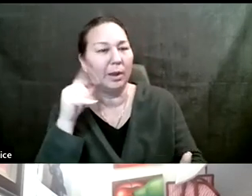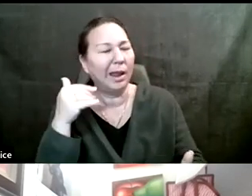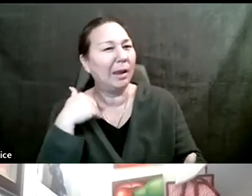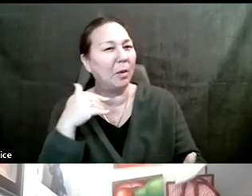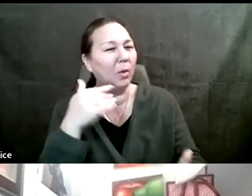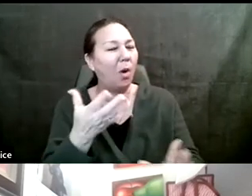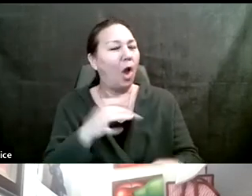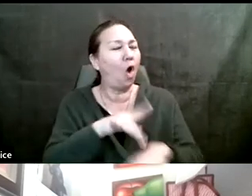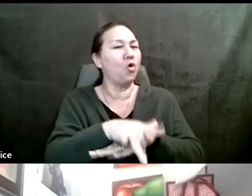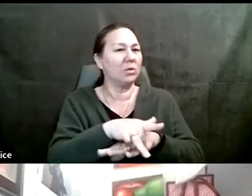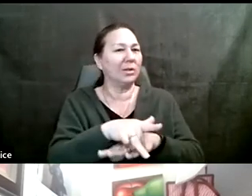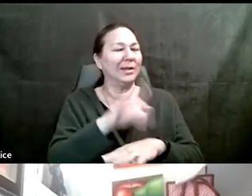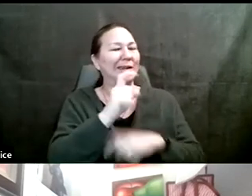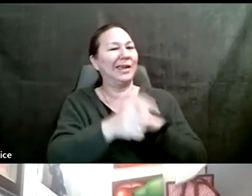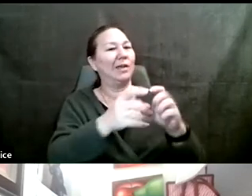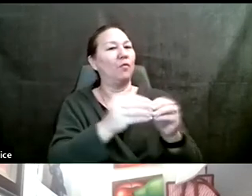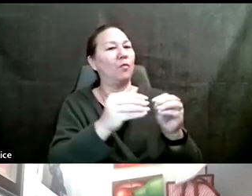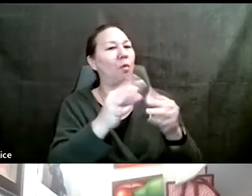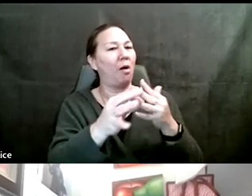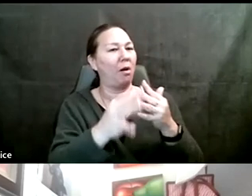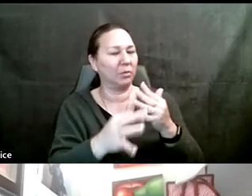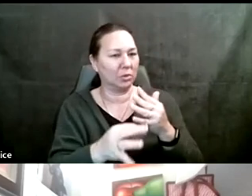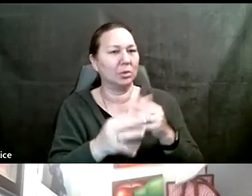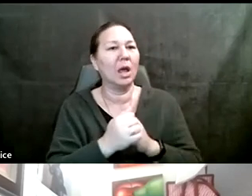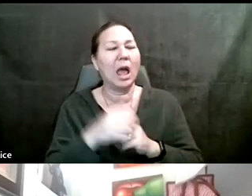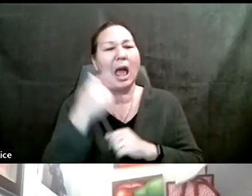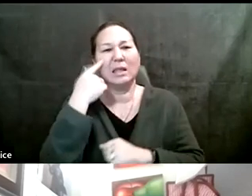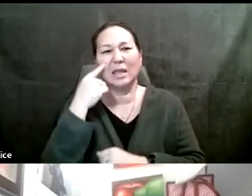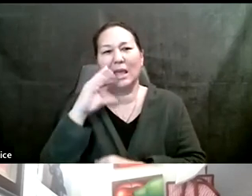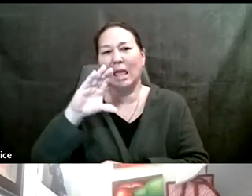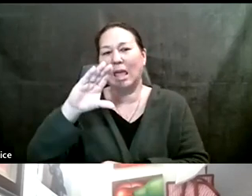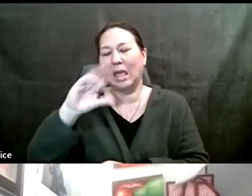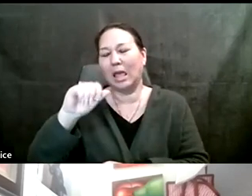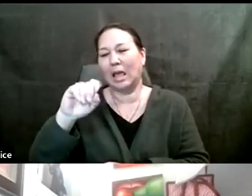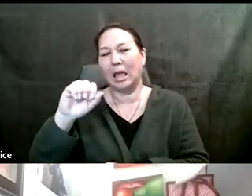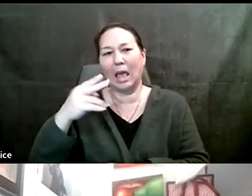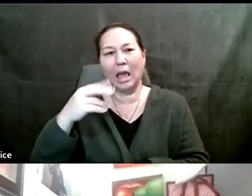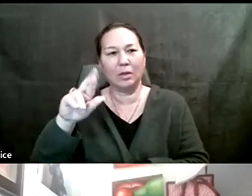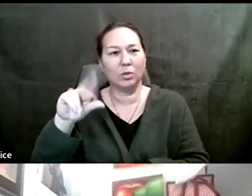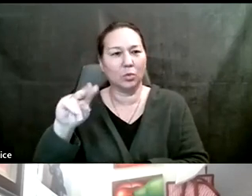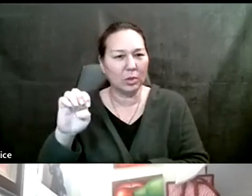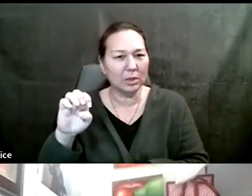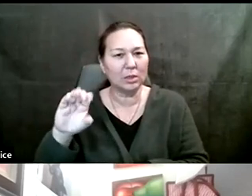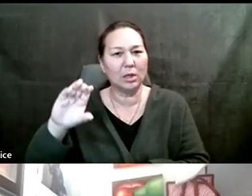can give feedback particularly to Catherine Chu and the guidance uh the guidance team in BPS